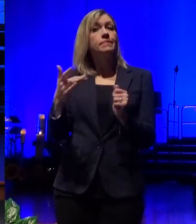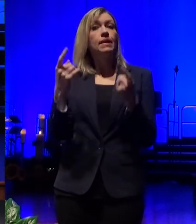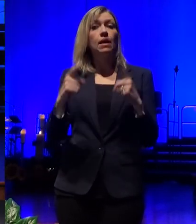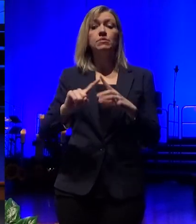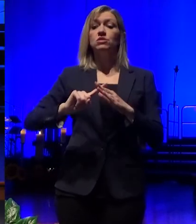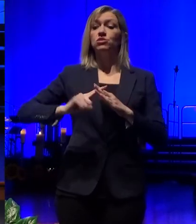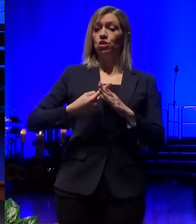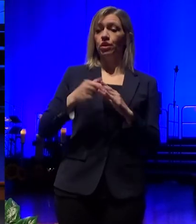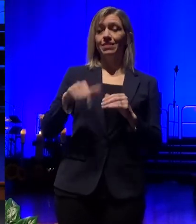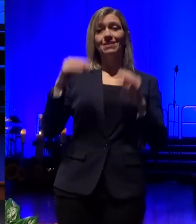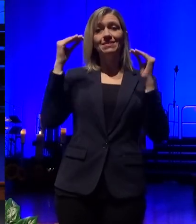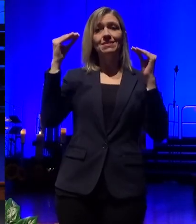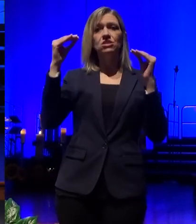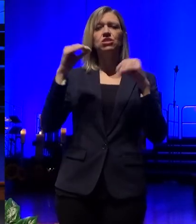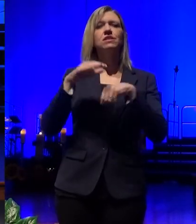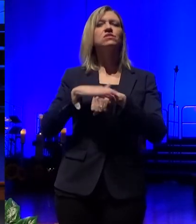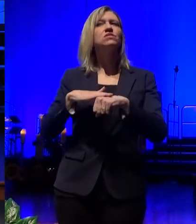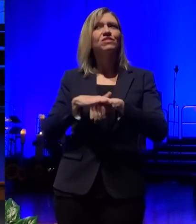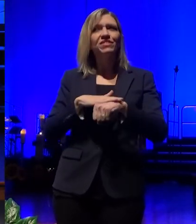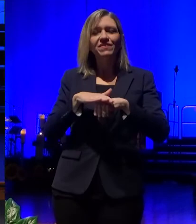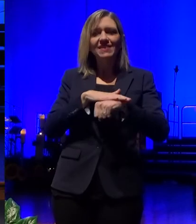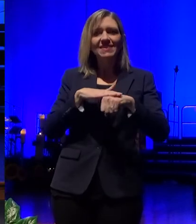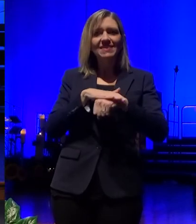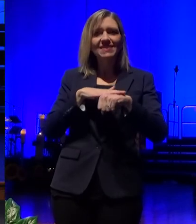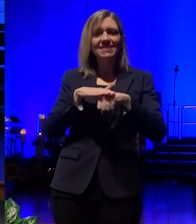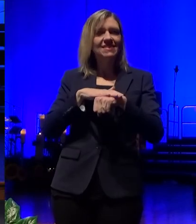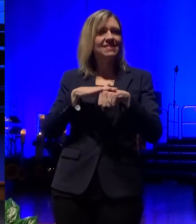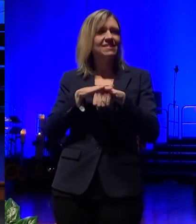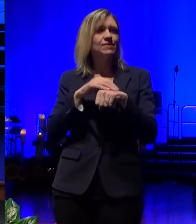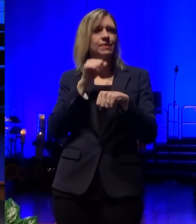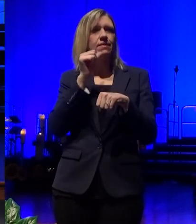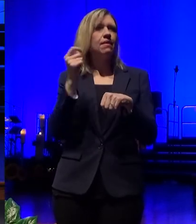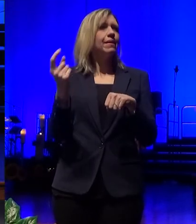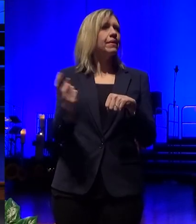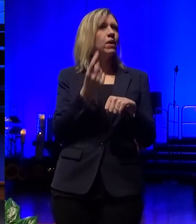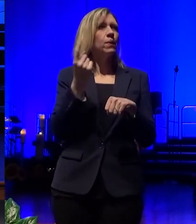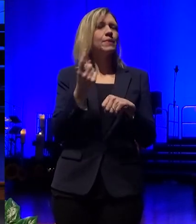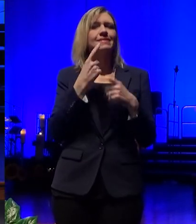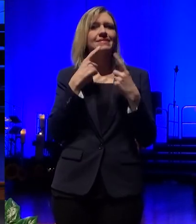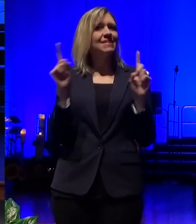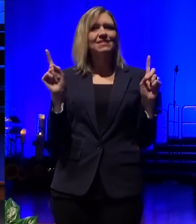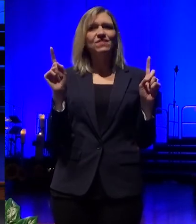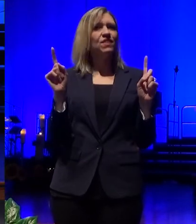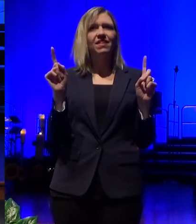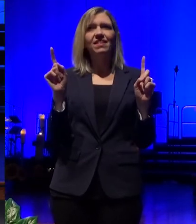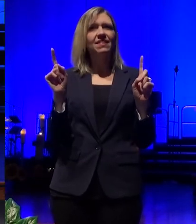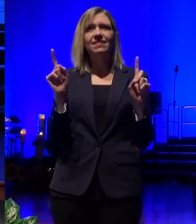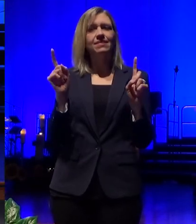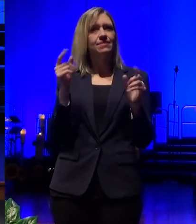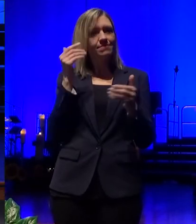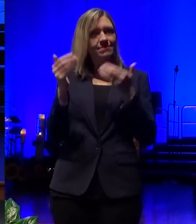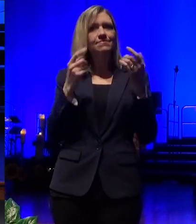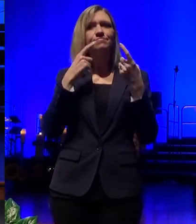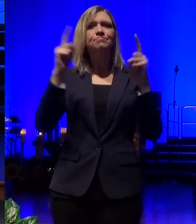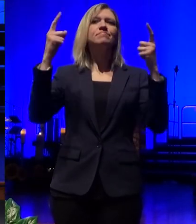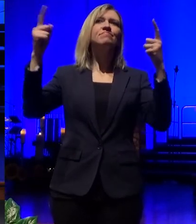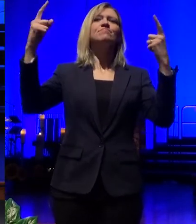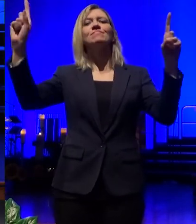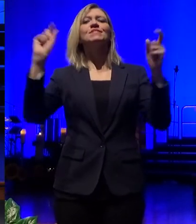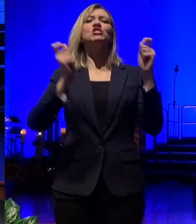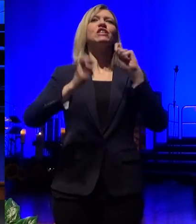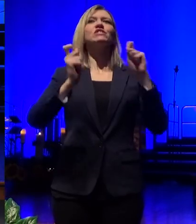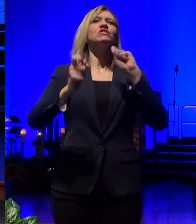teaching is just at that surface level. And we aren't always very successful at making change at that